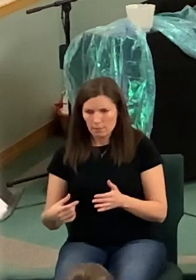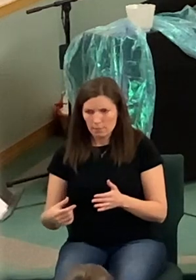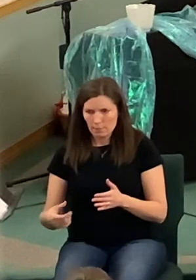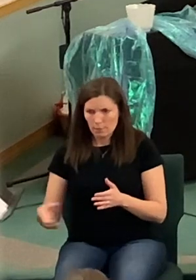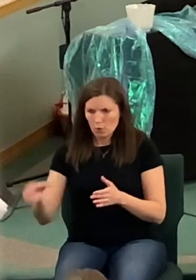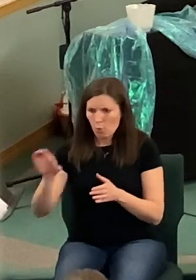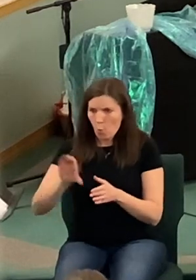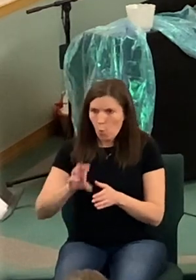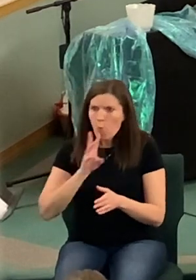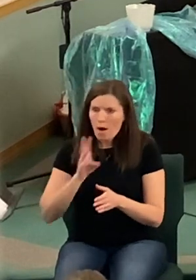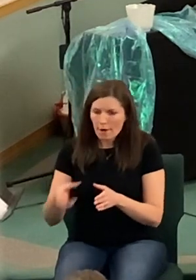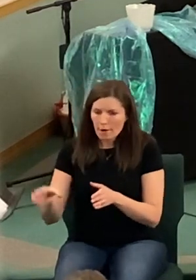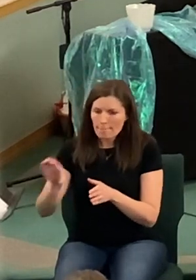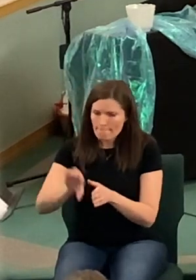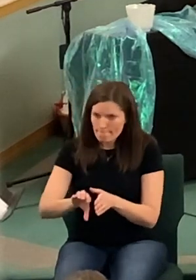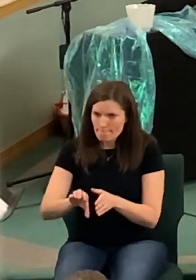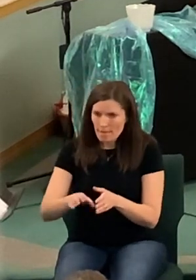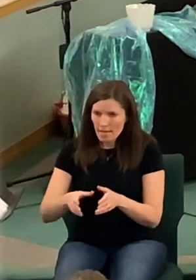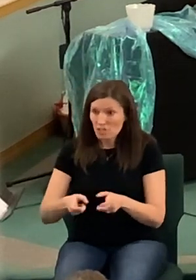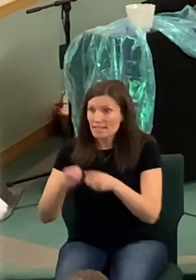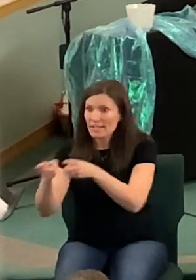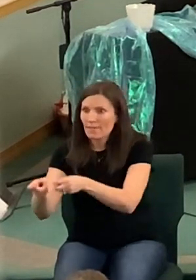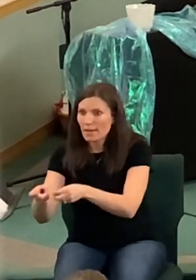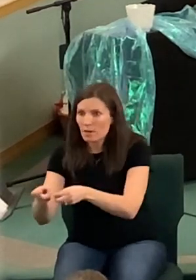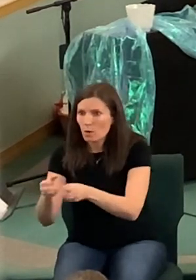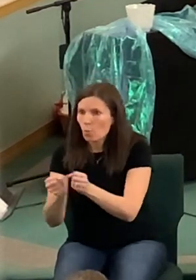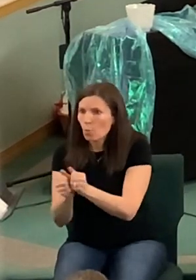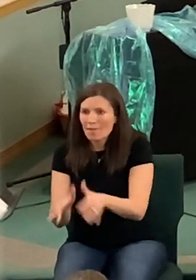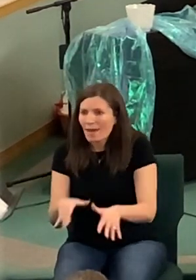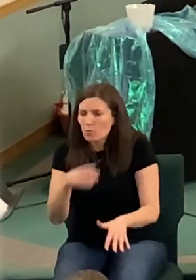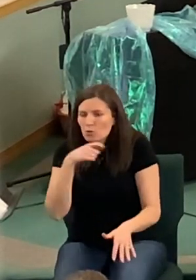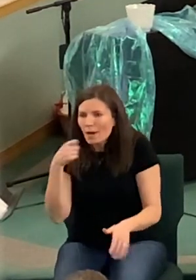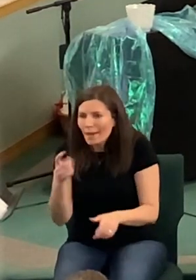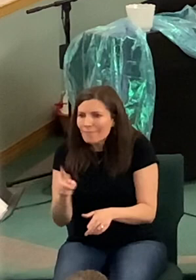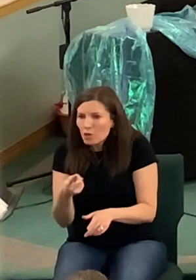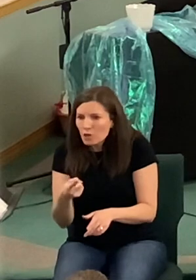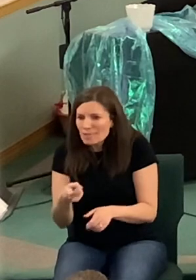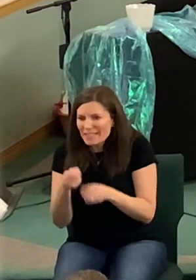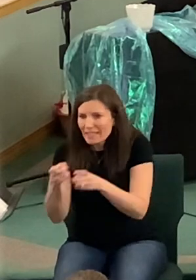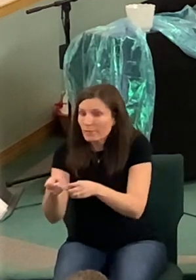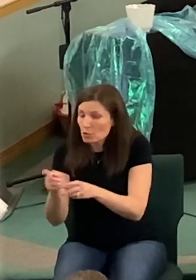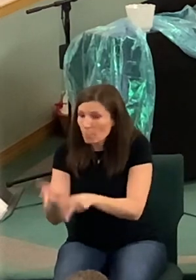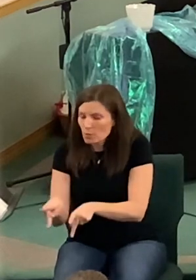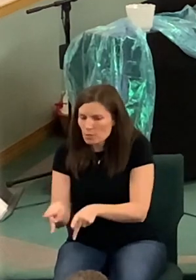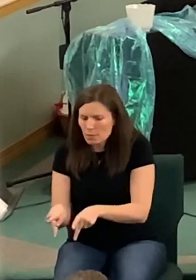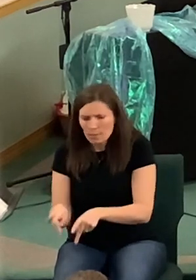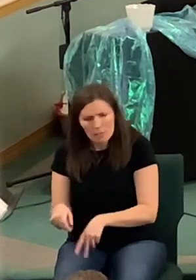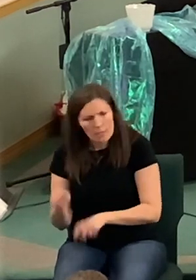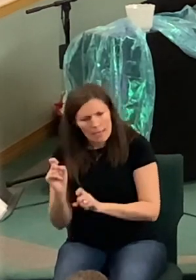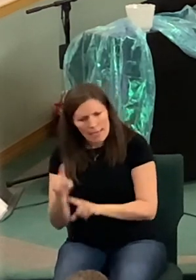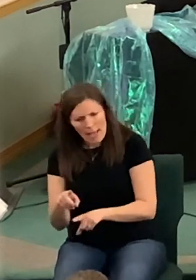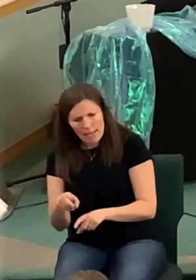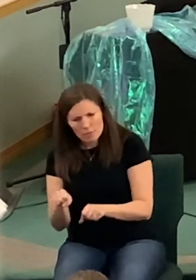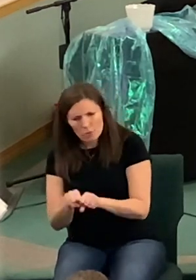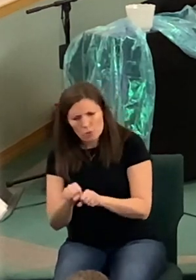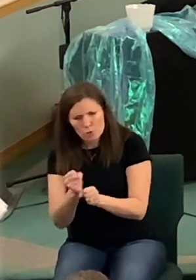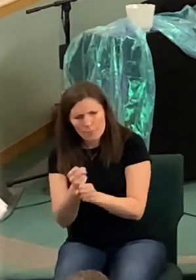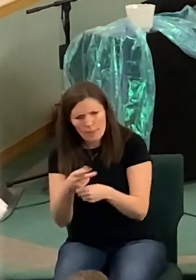it to people. He wouldn't pound out the water or let it dry or cure or anything. And Harry asked the shoemaker, he